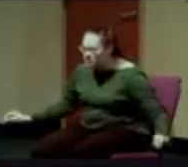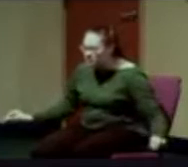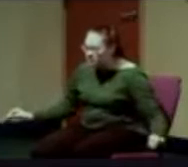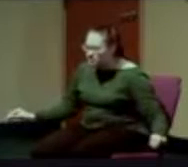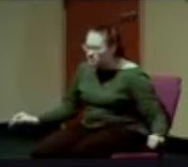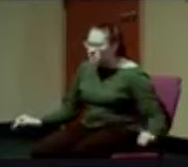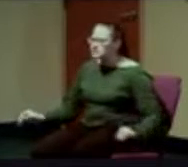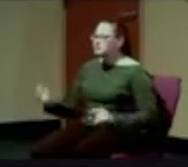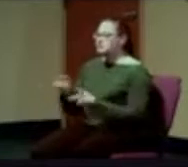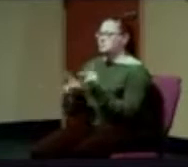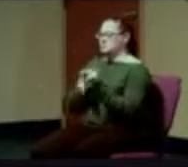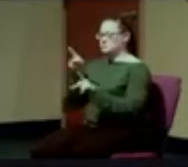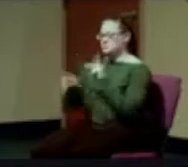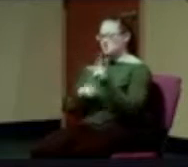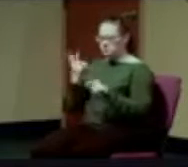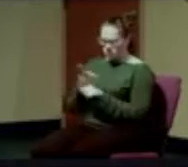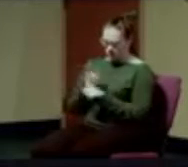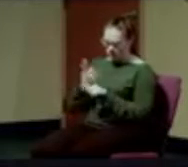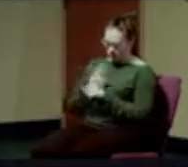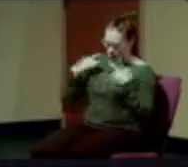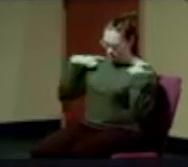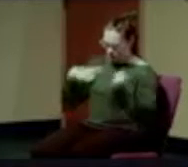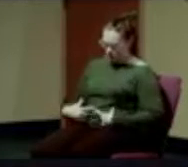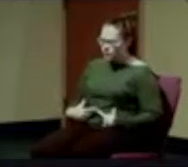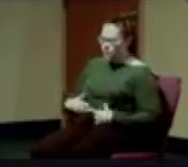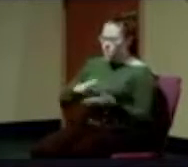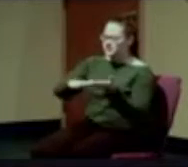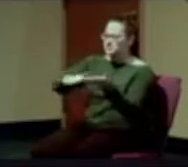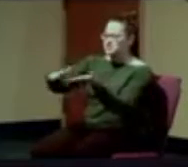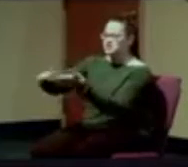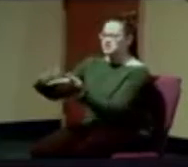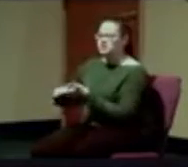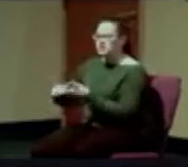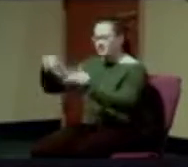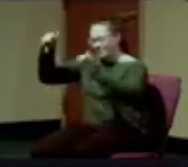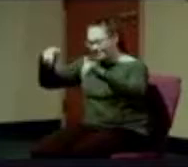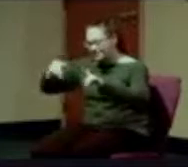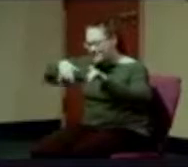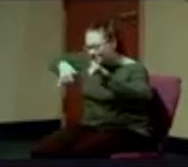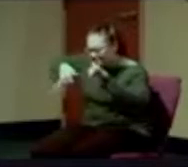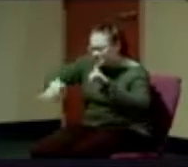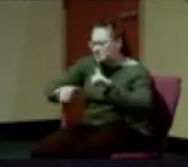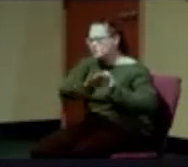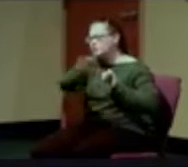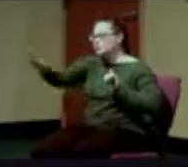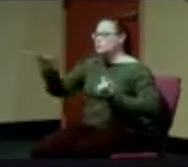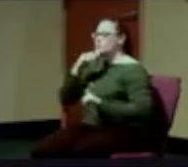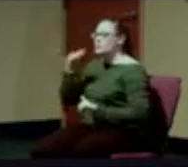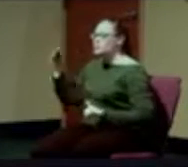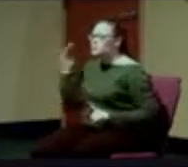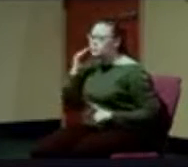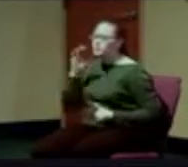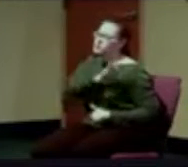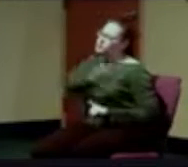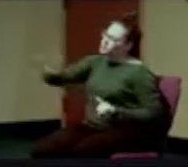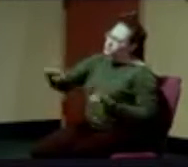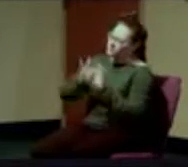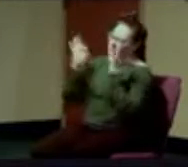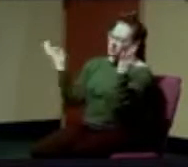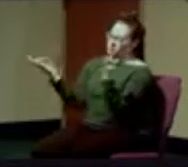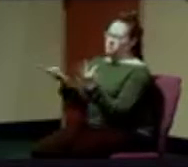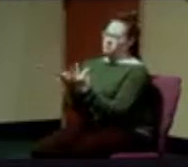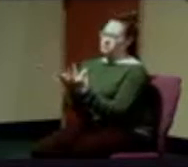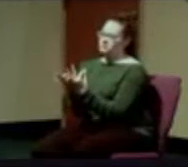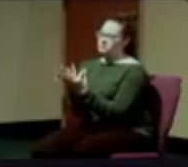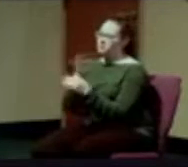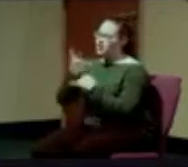have worn those vests and cleaned up the side of the road, this is still your home. This is still your family. All